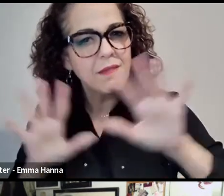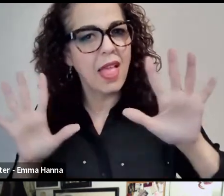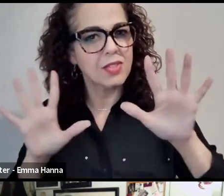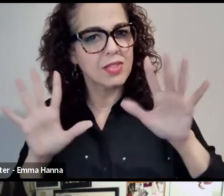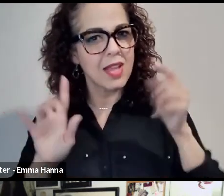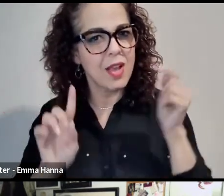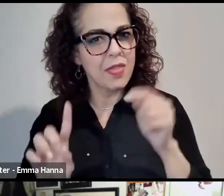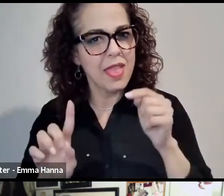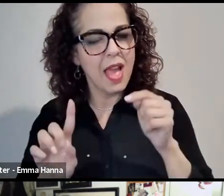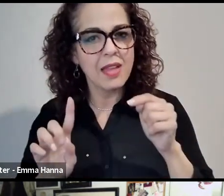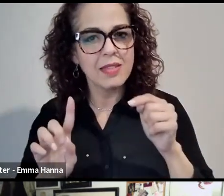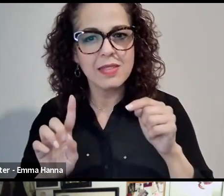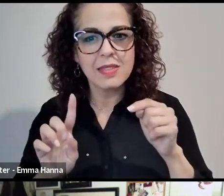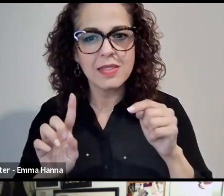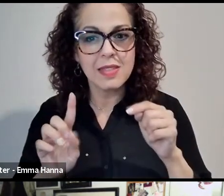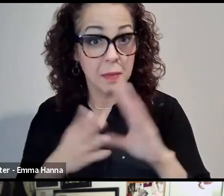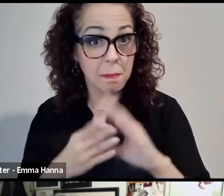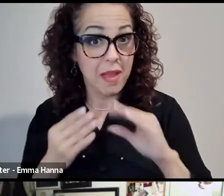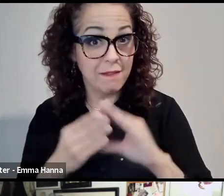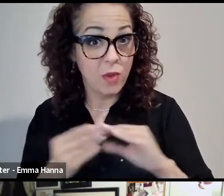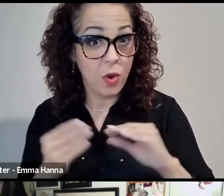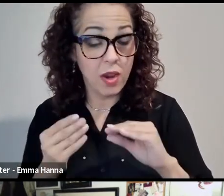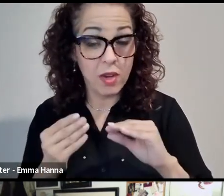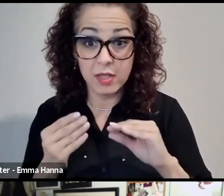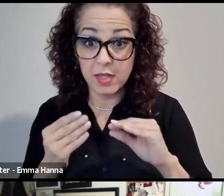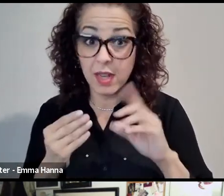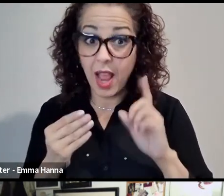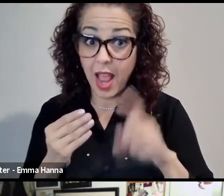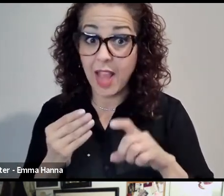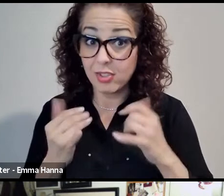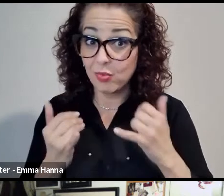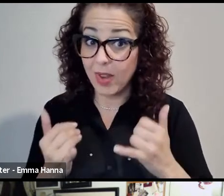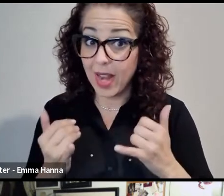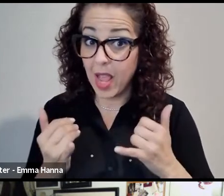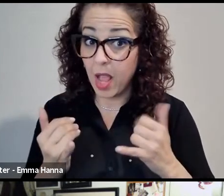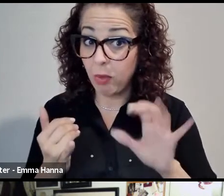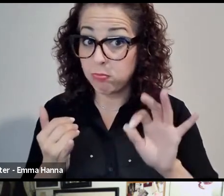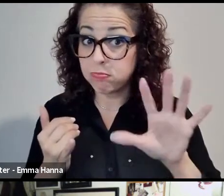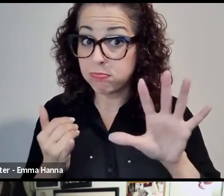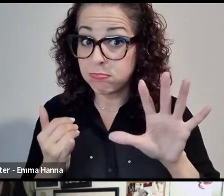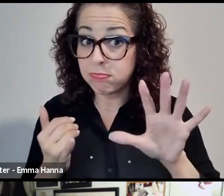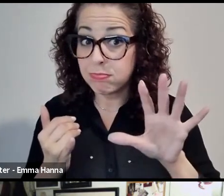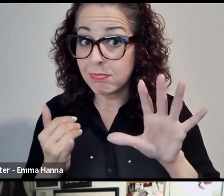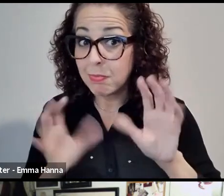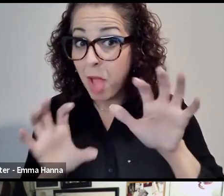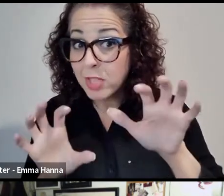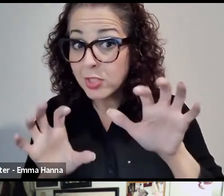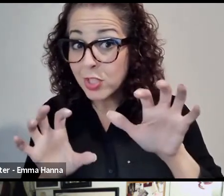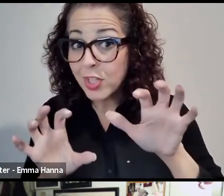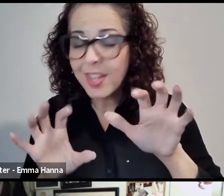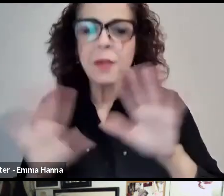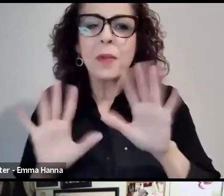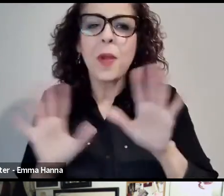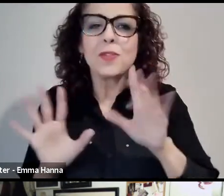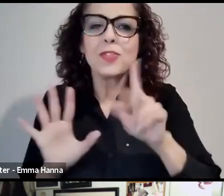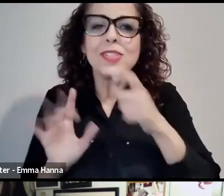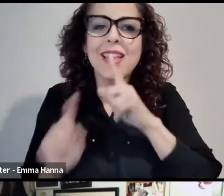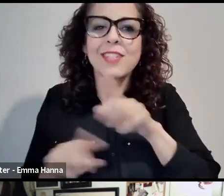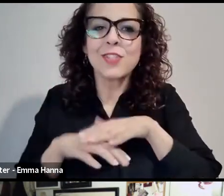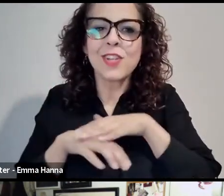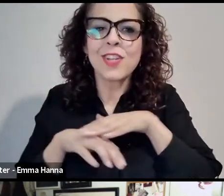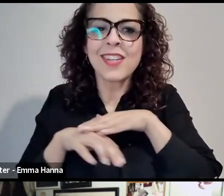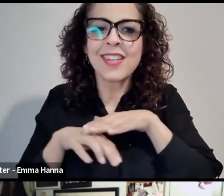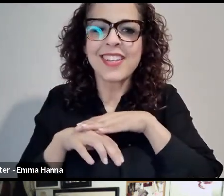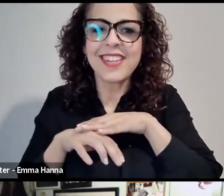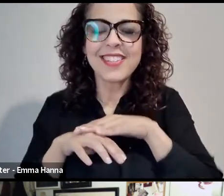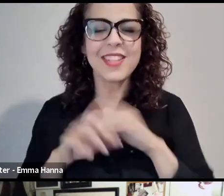that, I should flesh out the monster right now? Or? No, just you know, answer however you want.